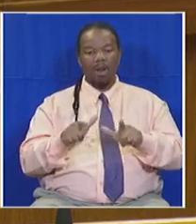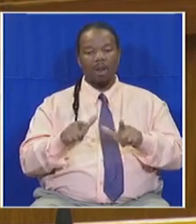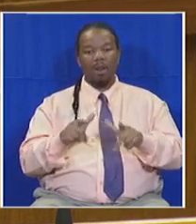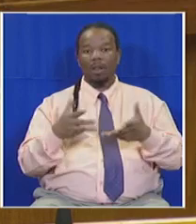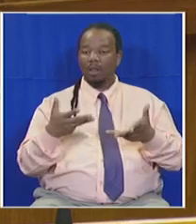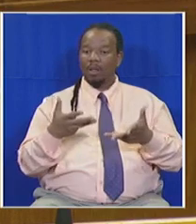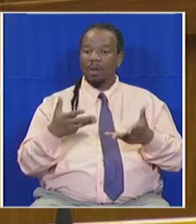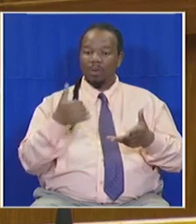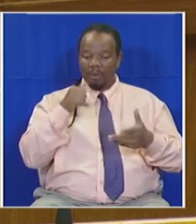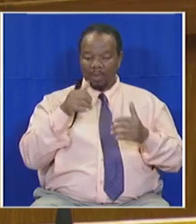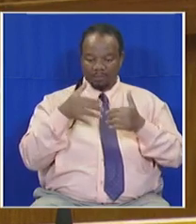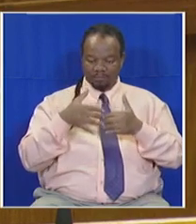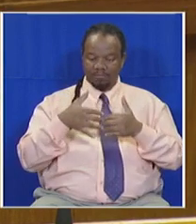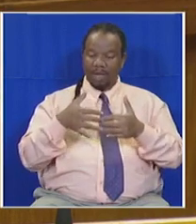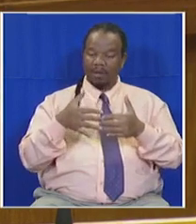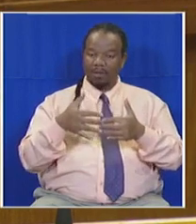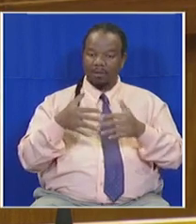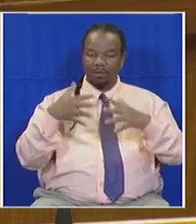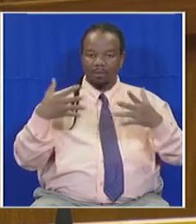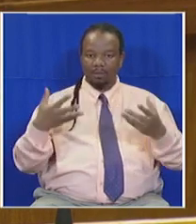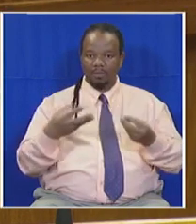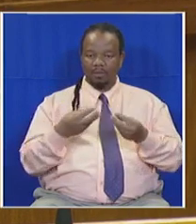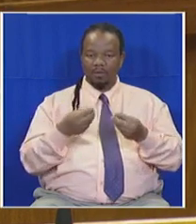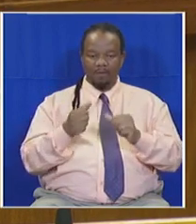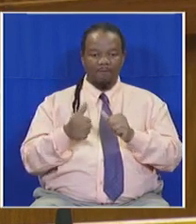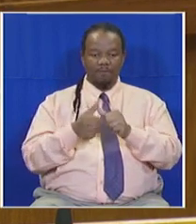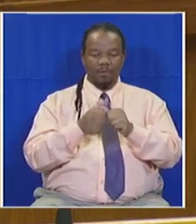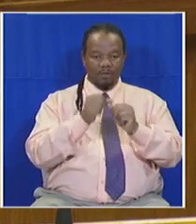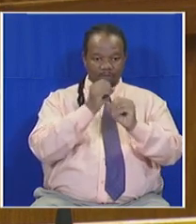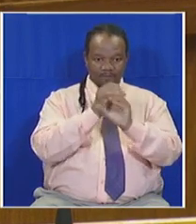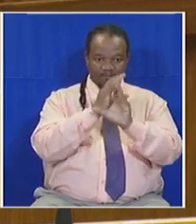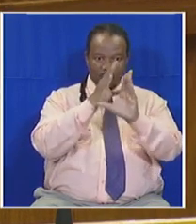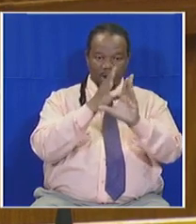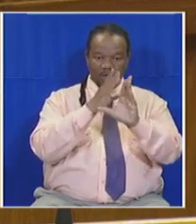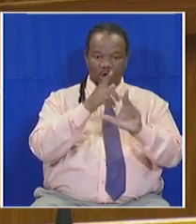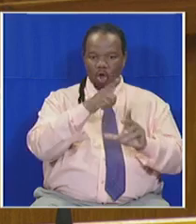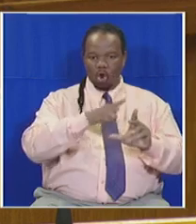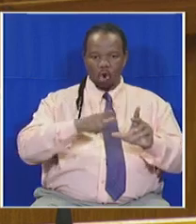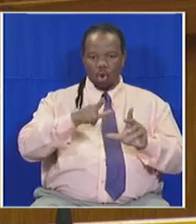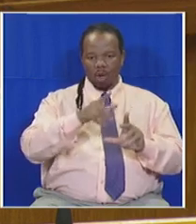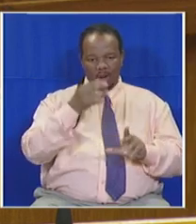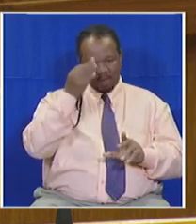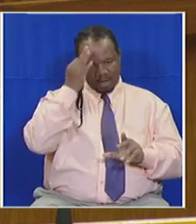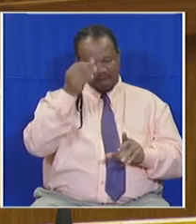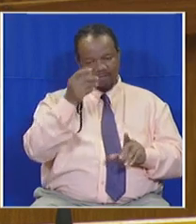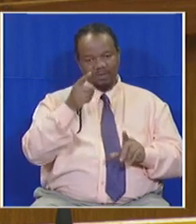stage, been informed and guided by the vision of the local government as set out in historical